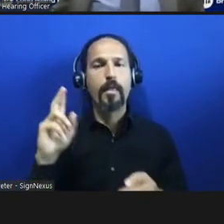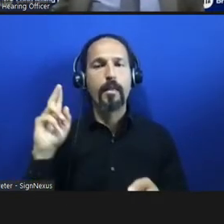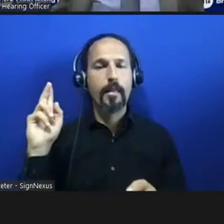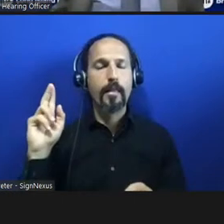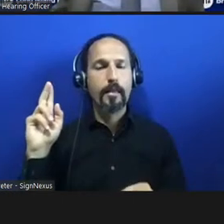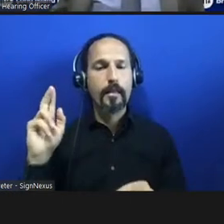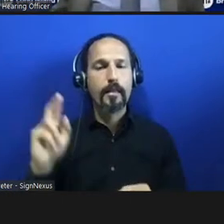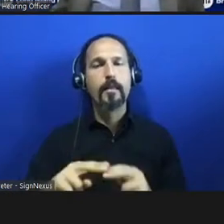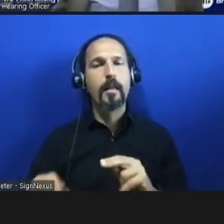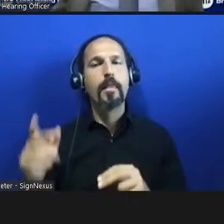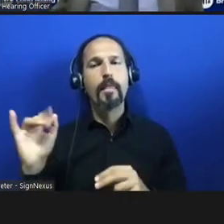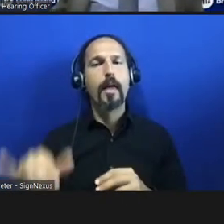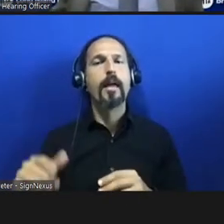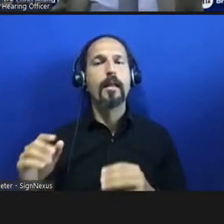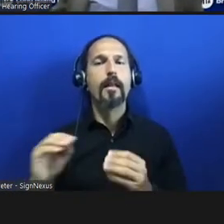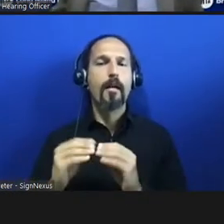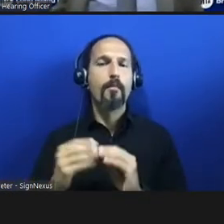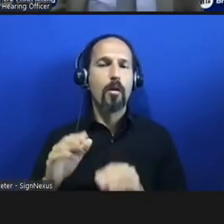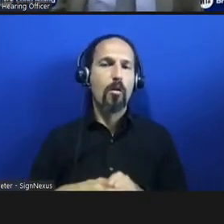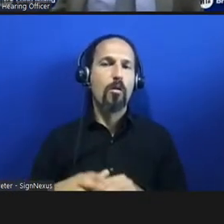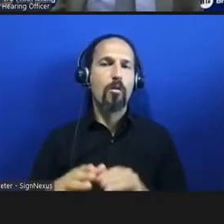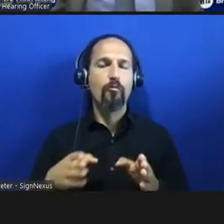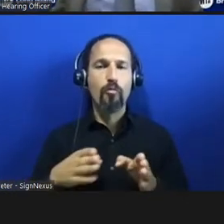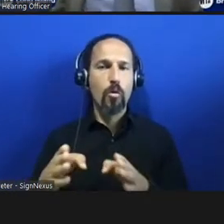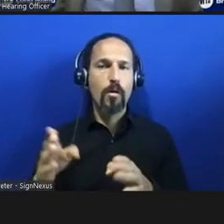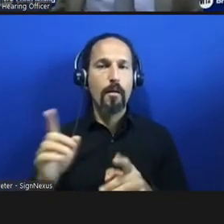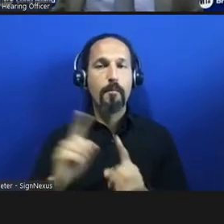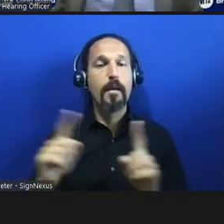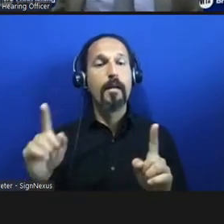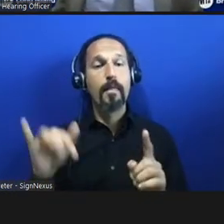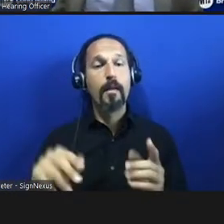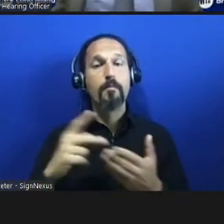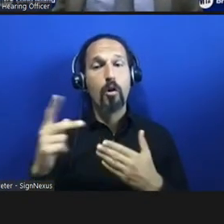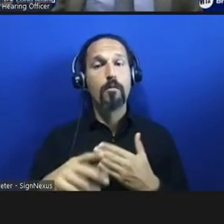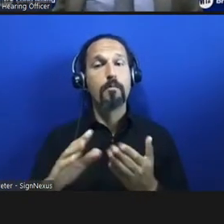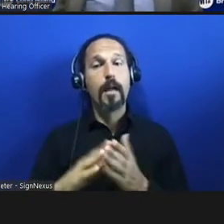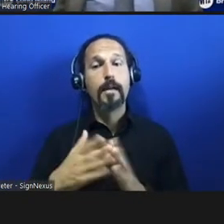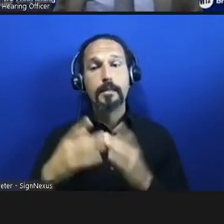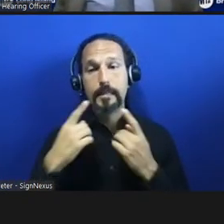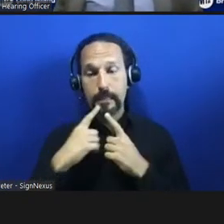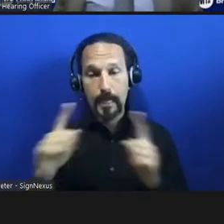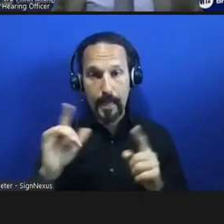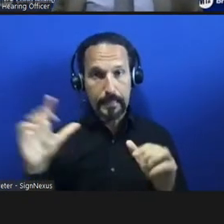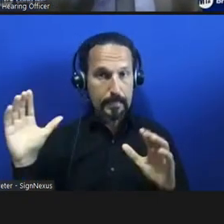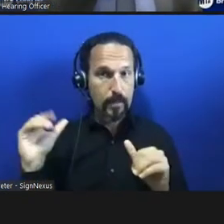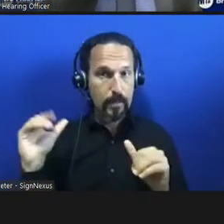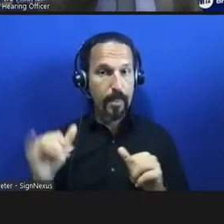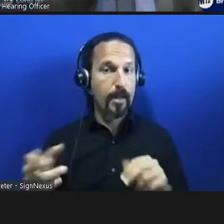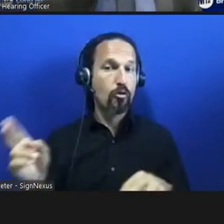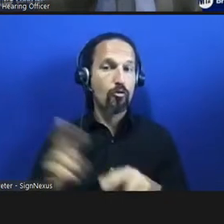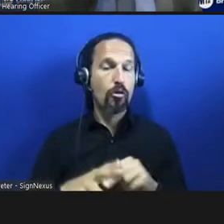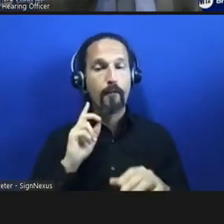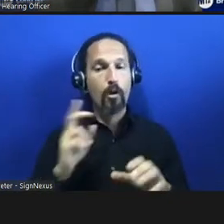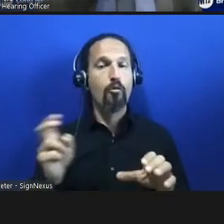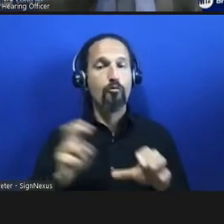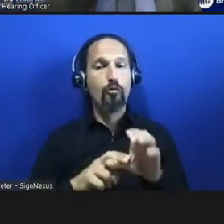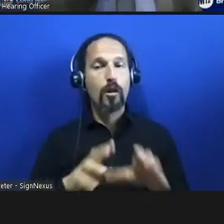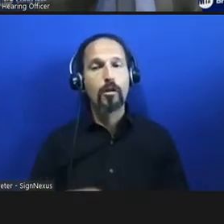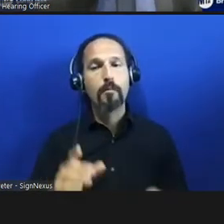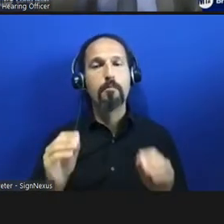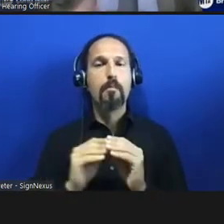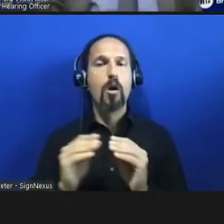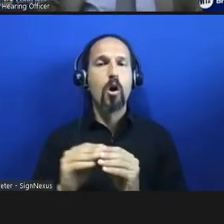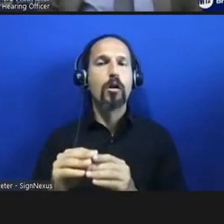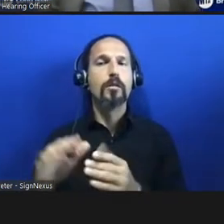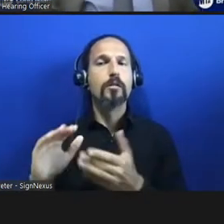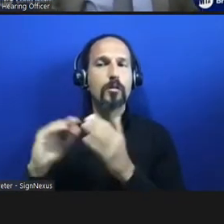the number of Passenger cars on the road but to make the program successful and to anticipate this increase in ridership more Suburban